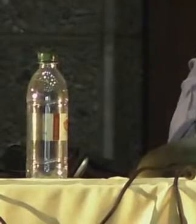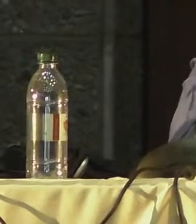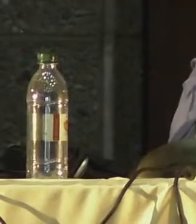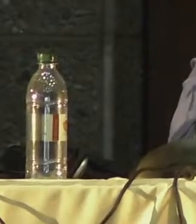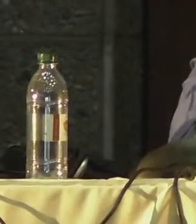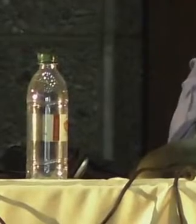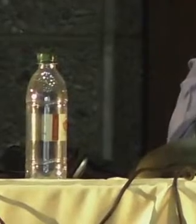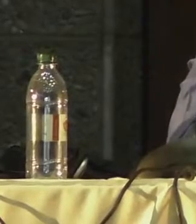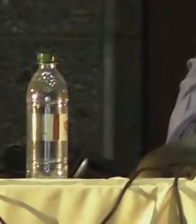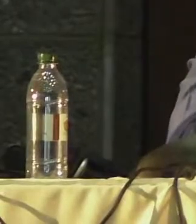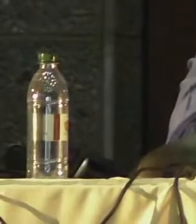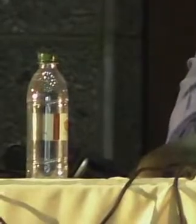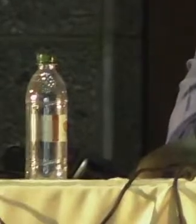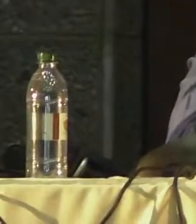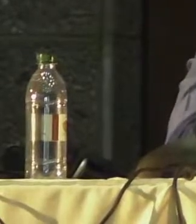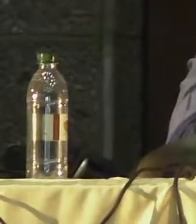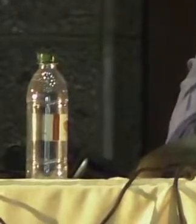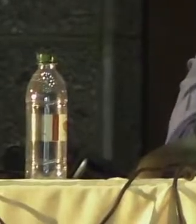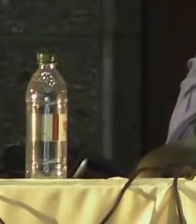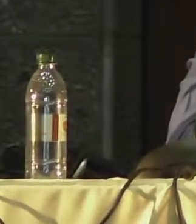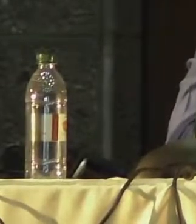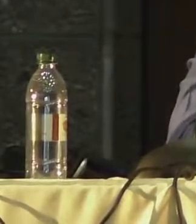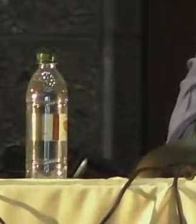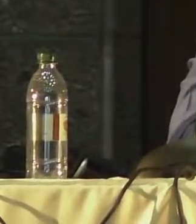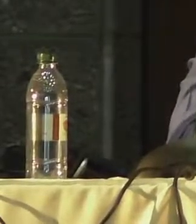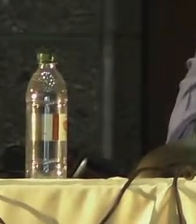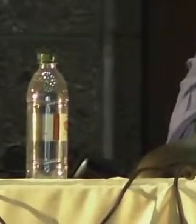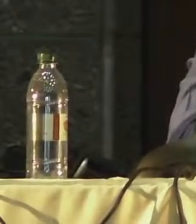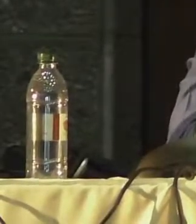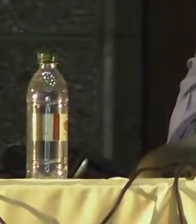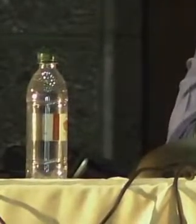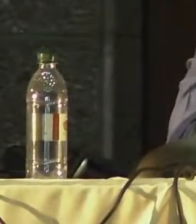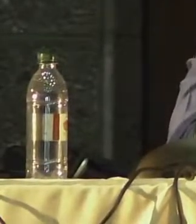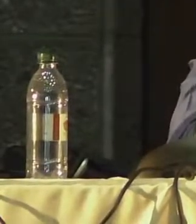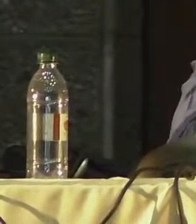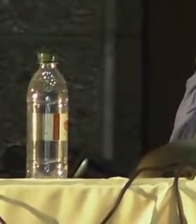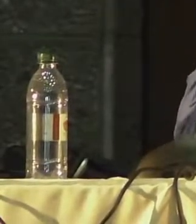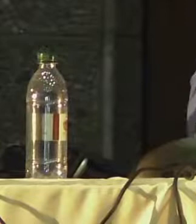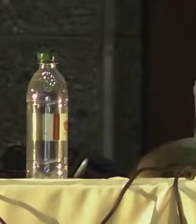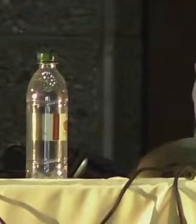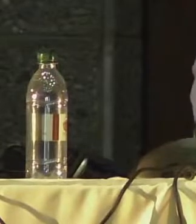licensing centers, the department